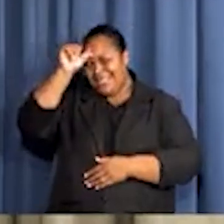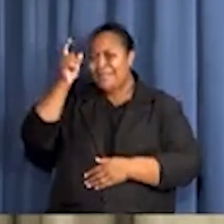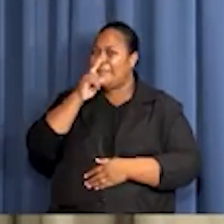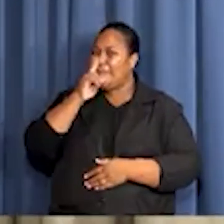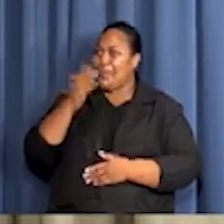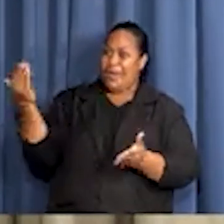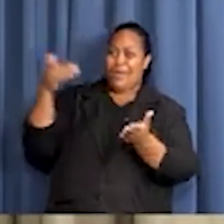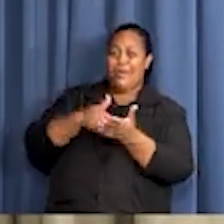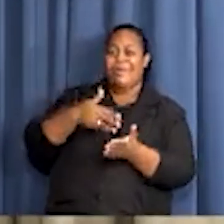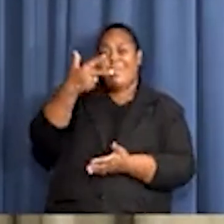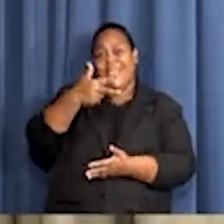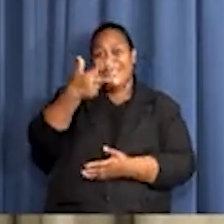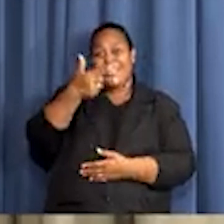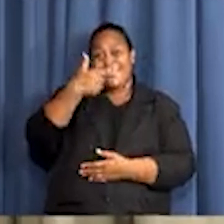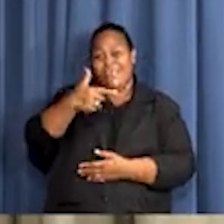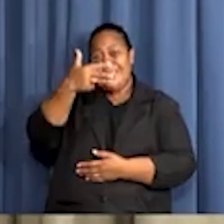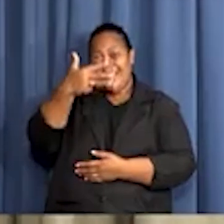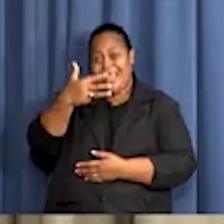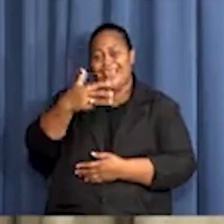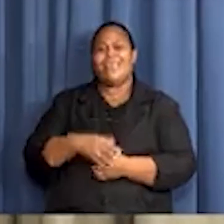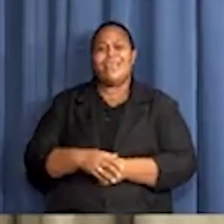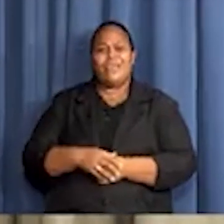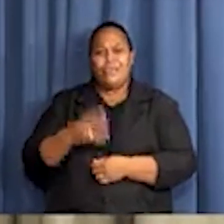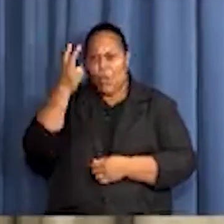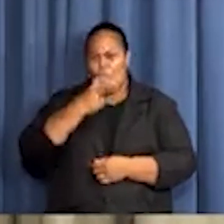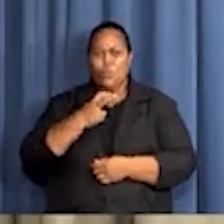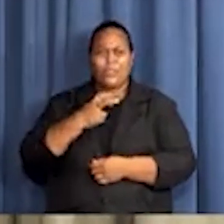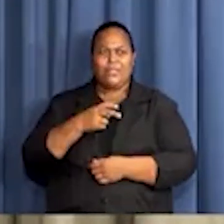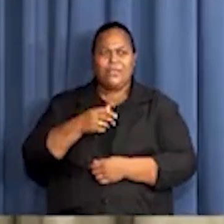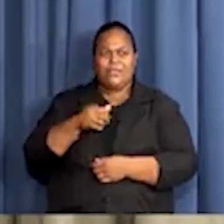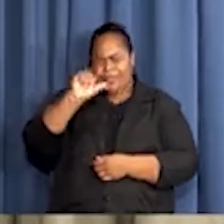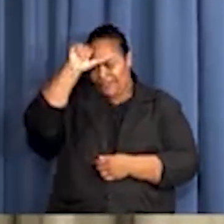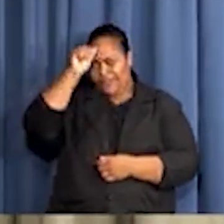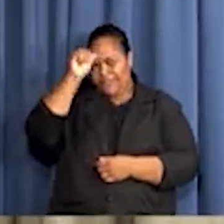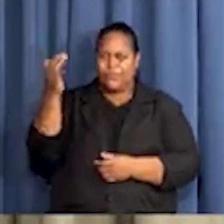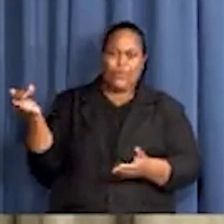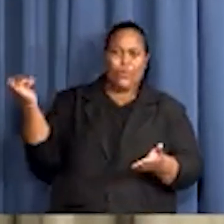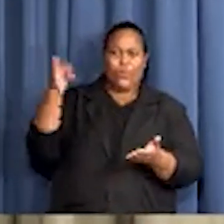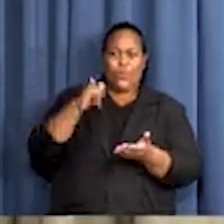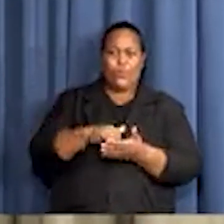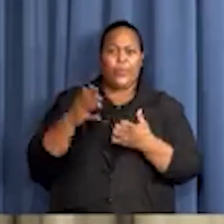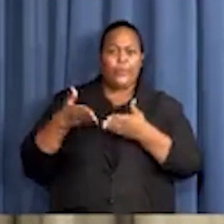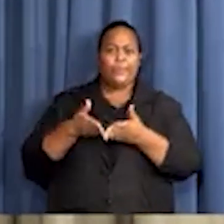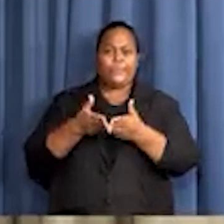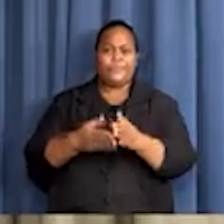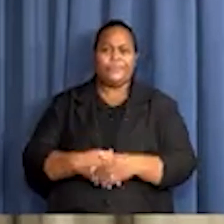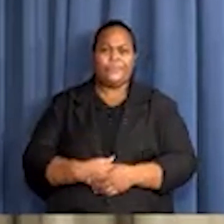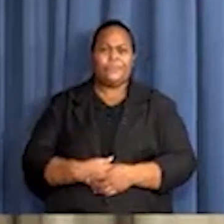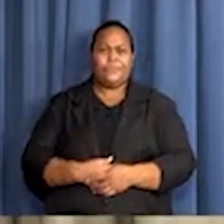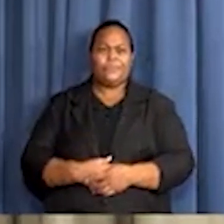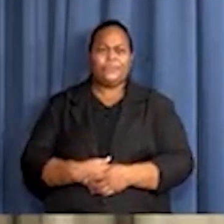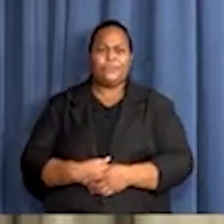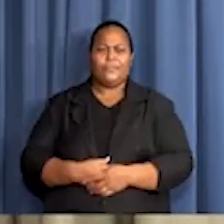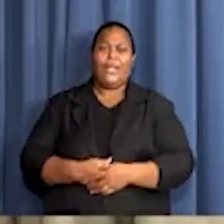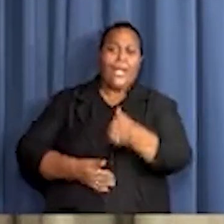in 1879 of the Girmitiers from India, whose descendants have become an integral